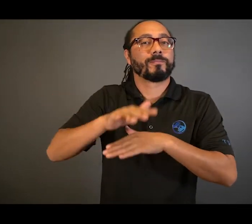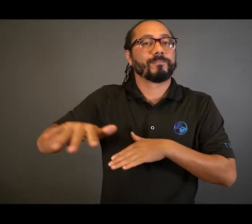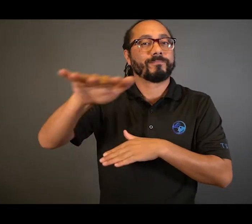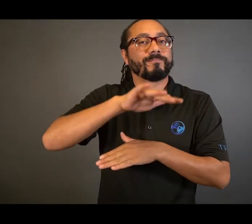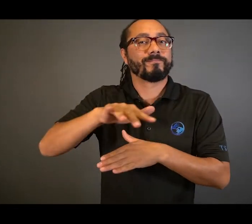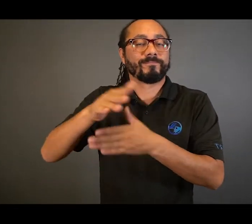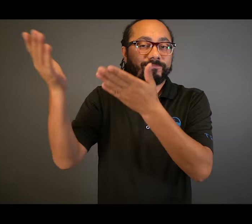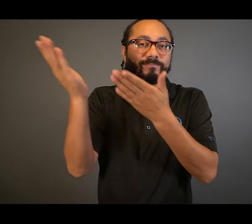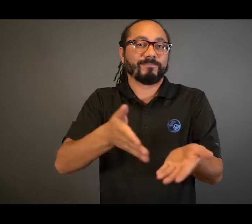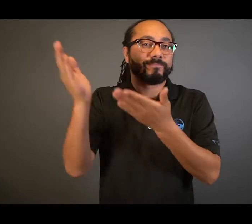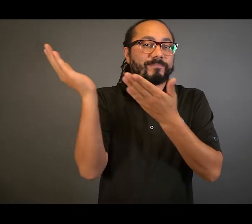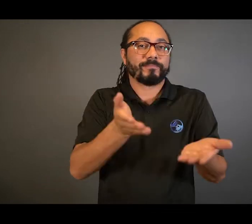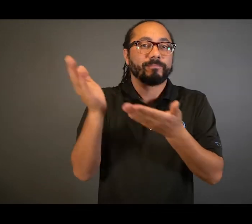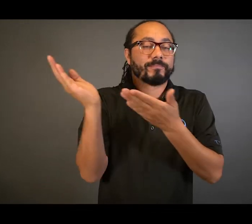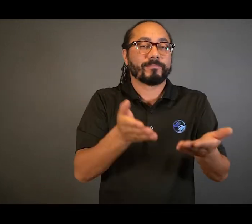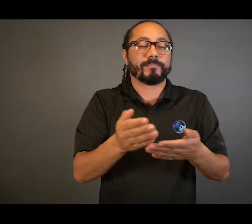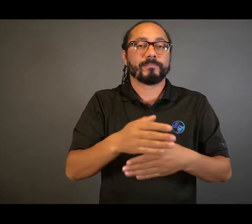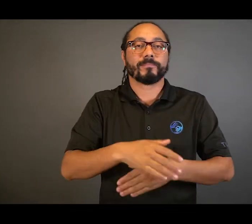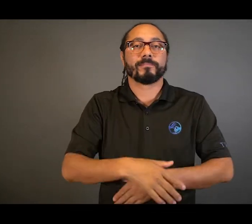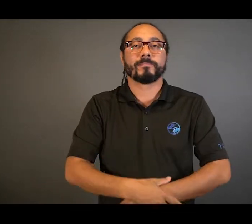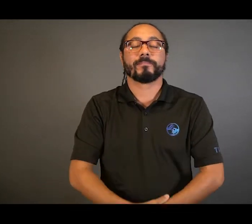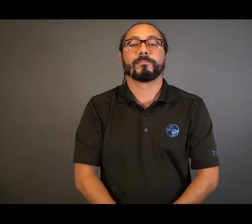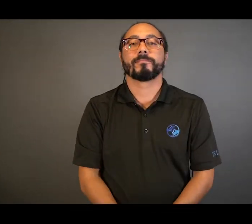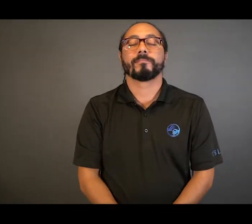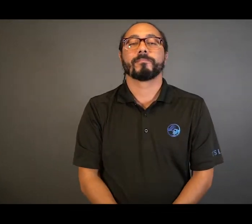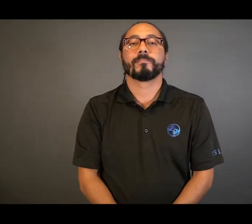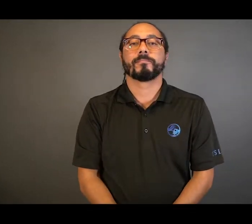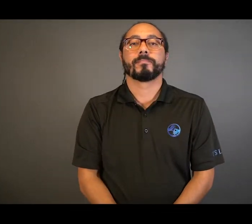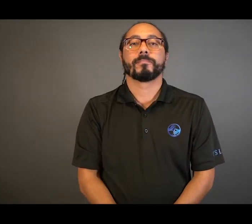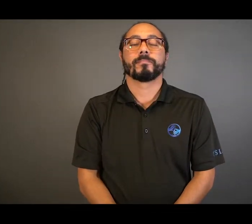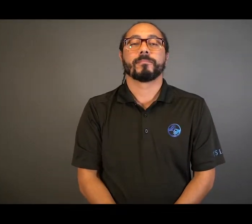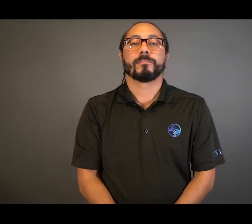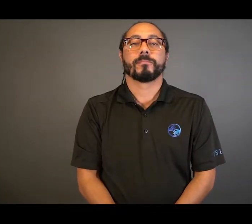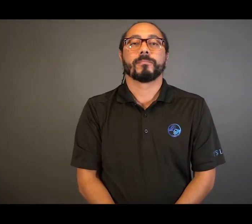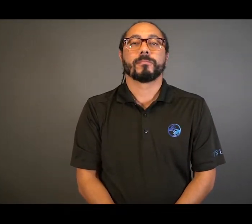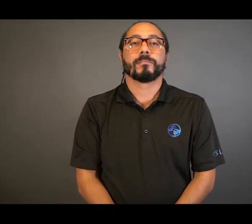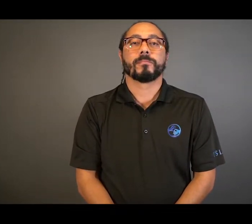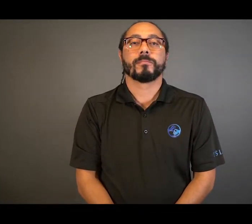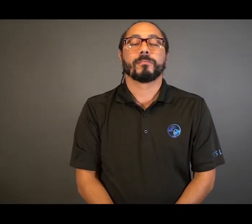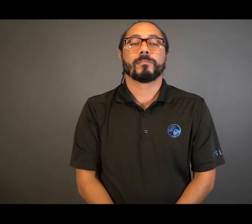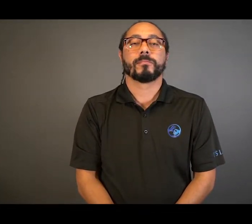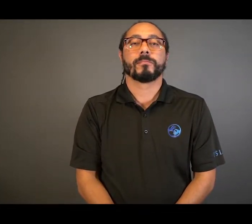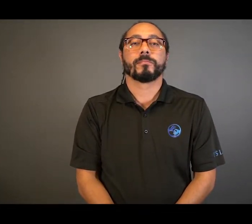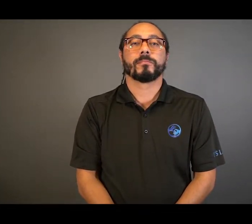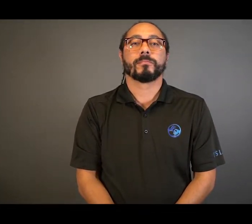with pushpins in it. Then sketches of a lady in a wheelchair.